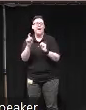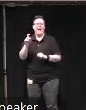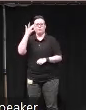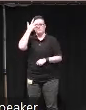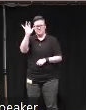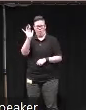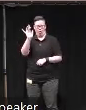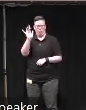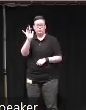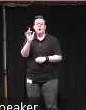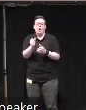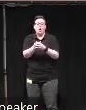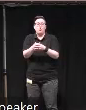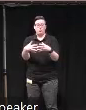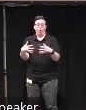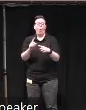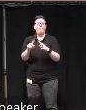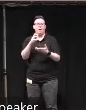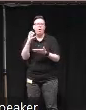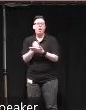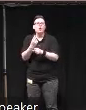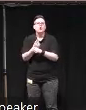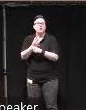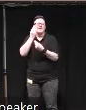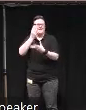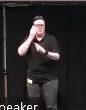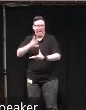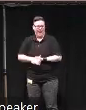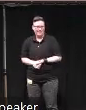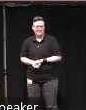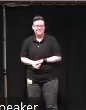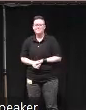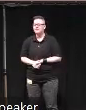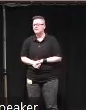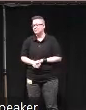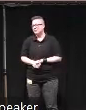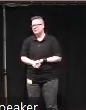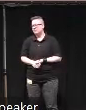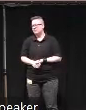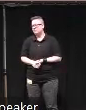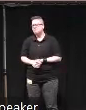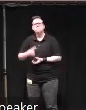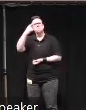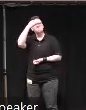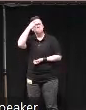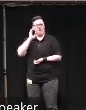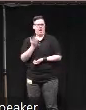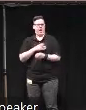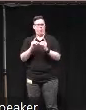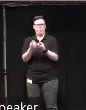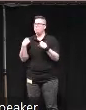that leverages informatics. If you really think about what our department has been